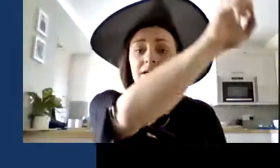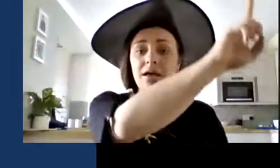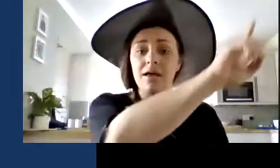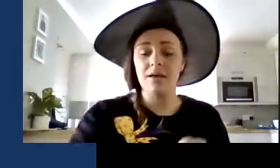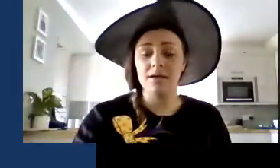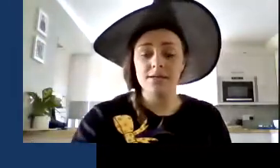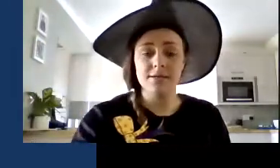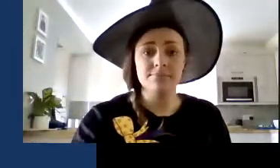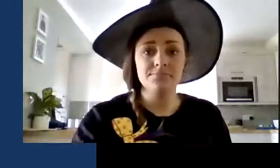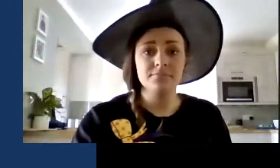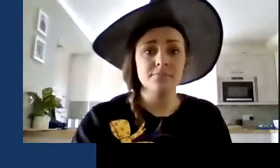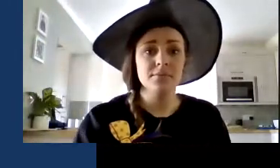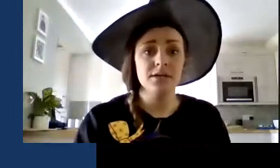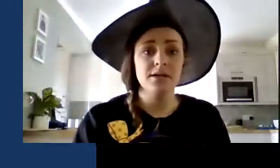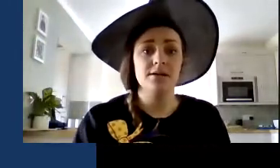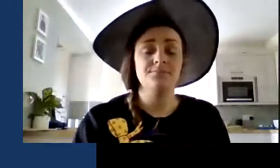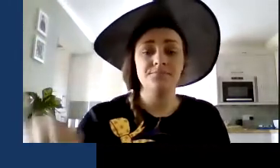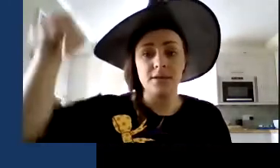sky.